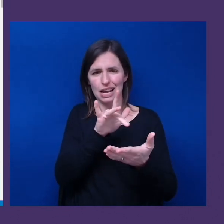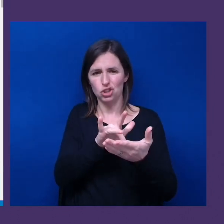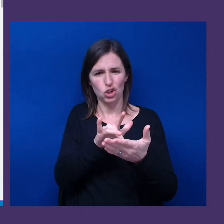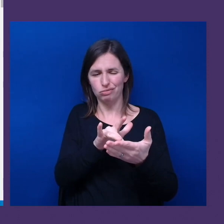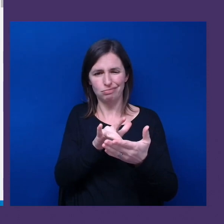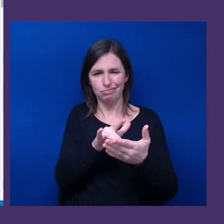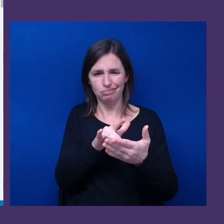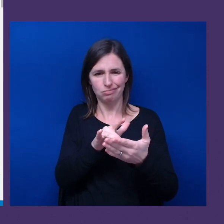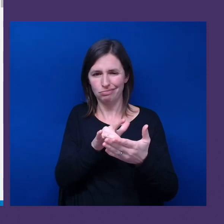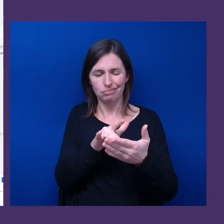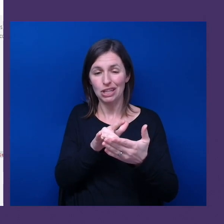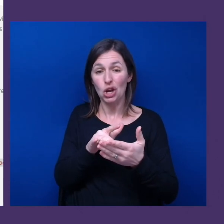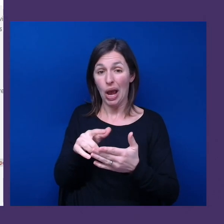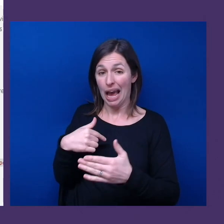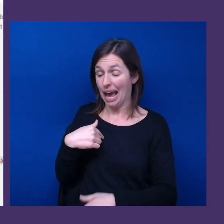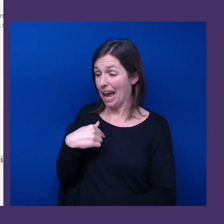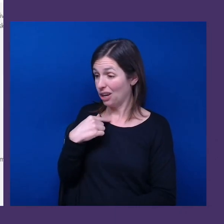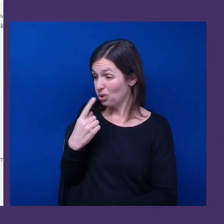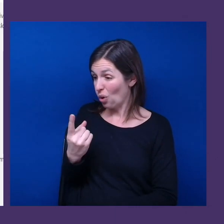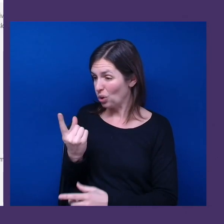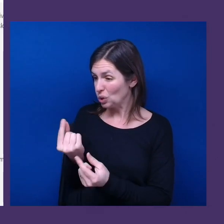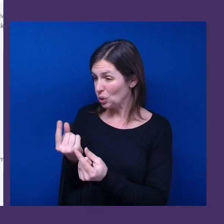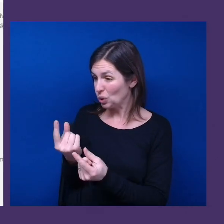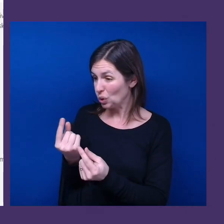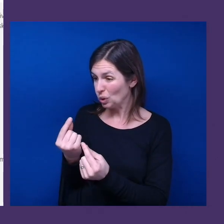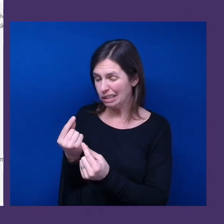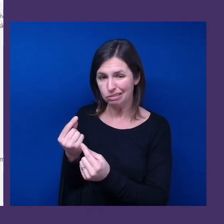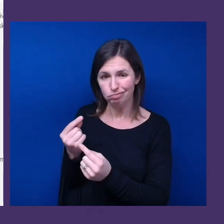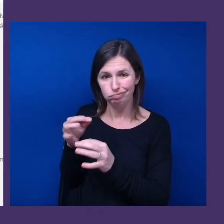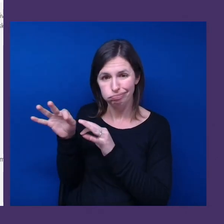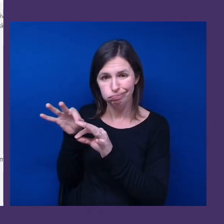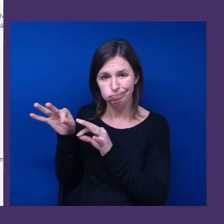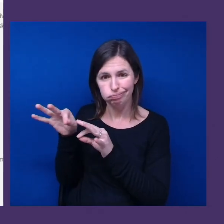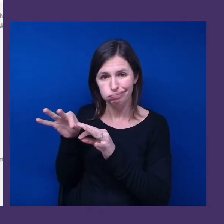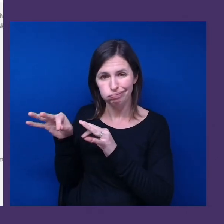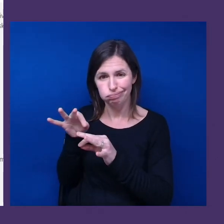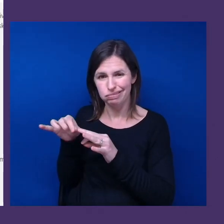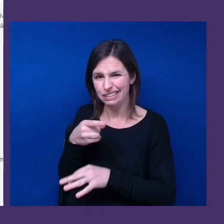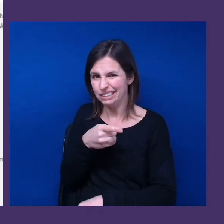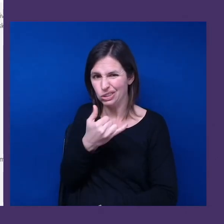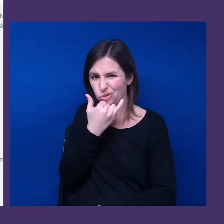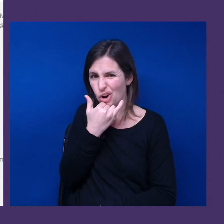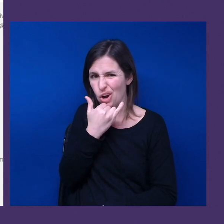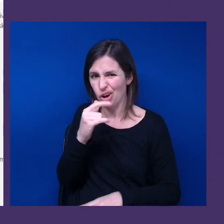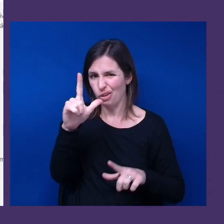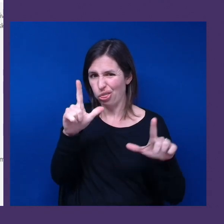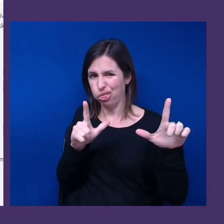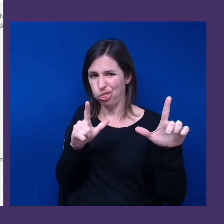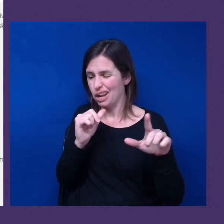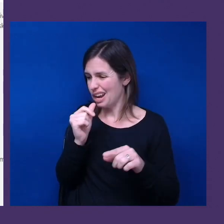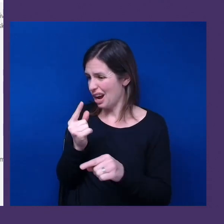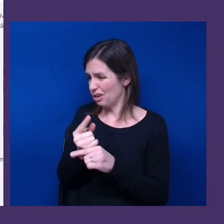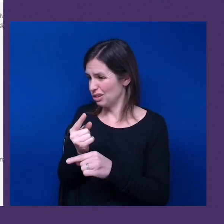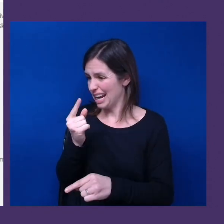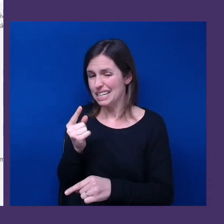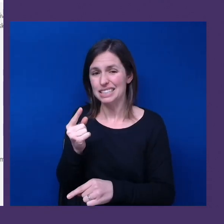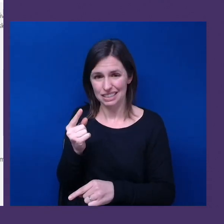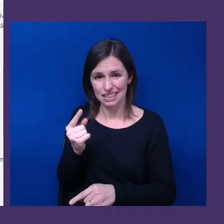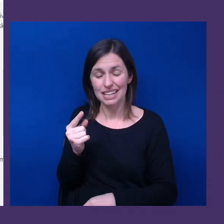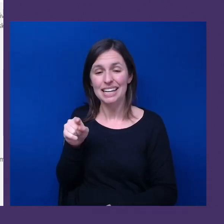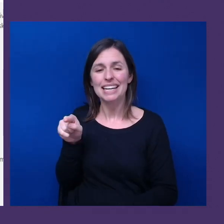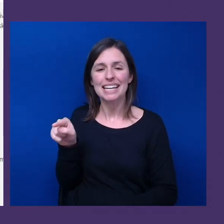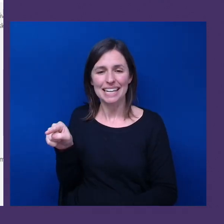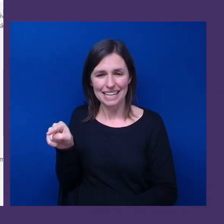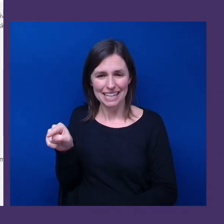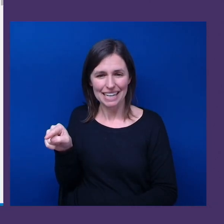to. And so I went back to the agent and I told it that the screen is not rendering in the VNC area and to